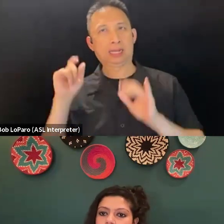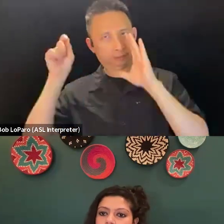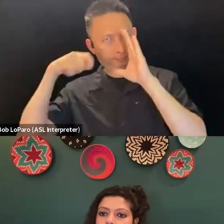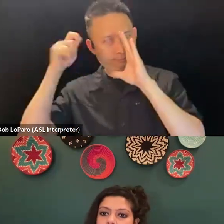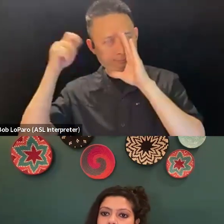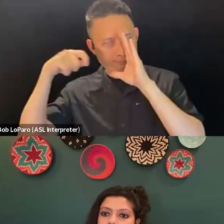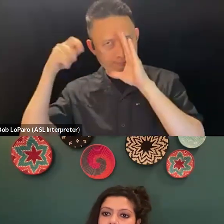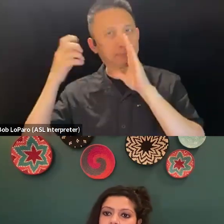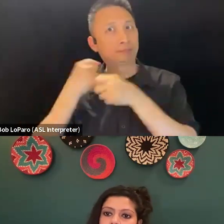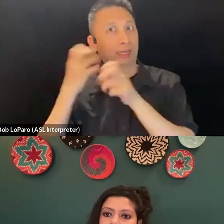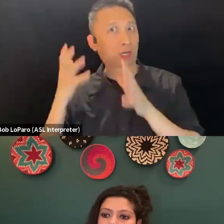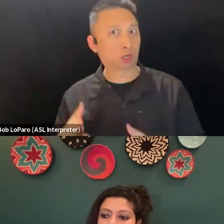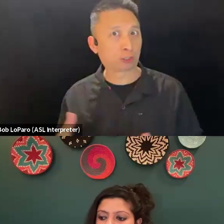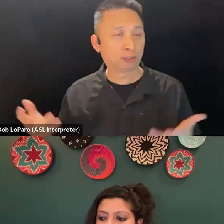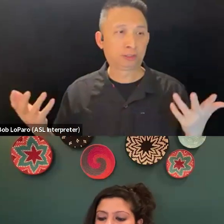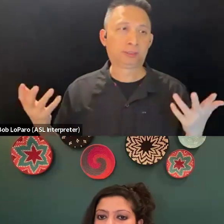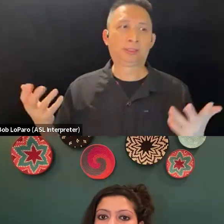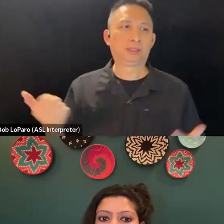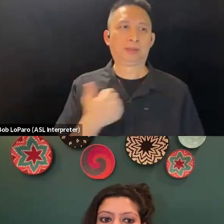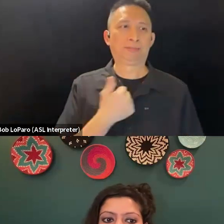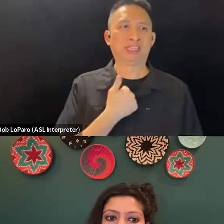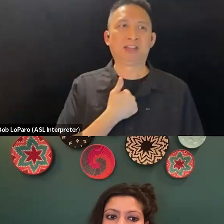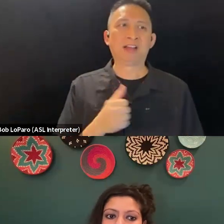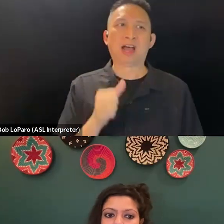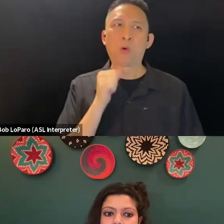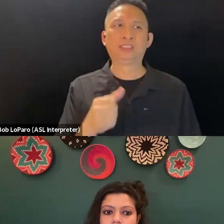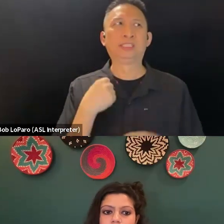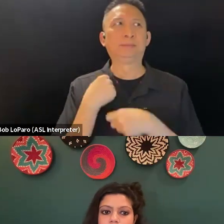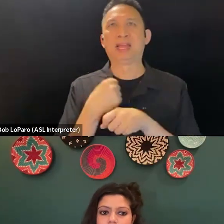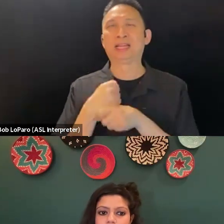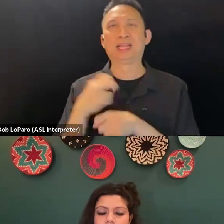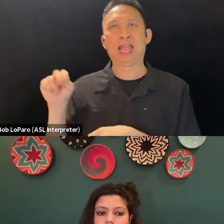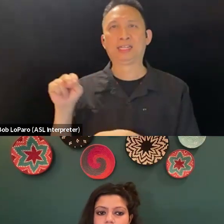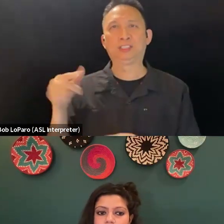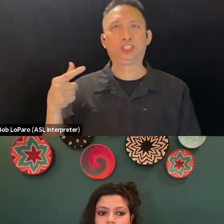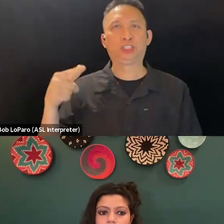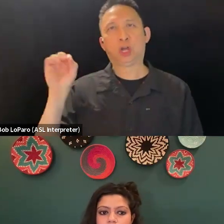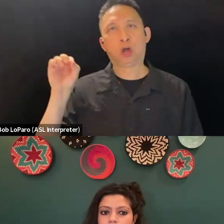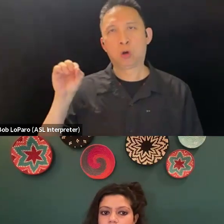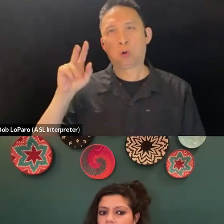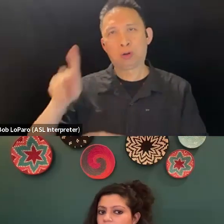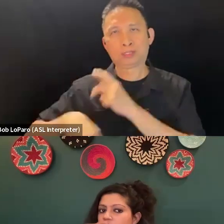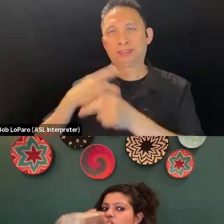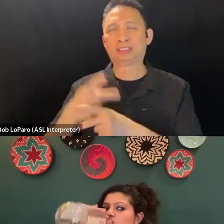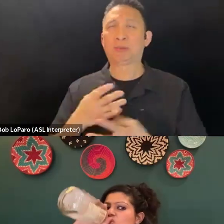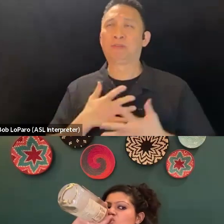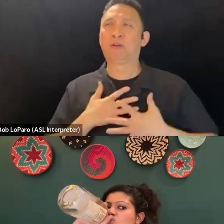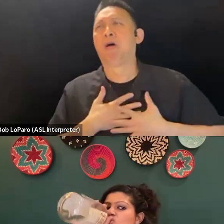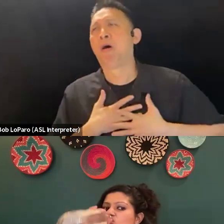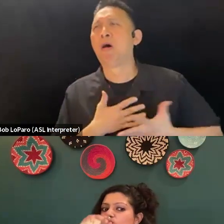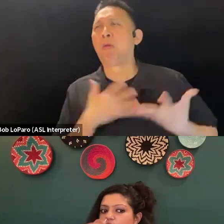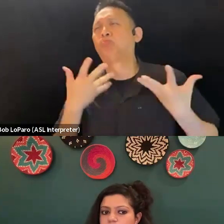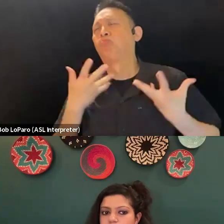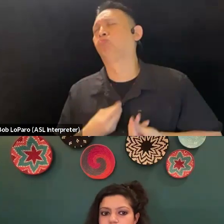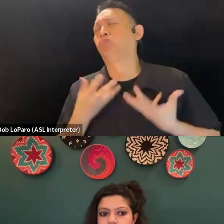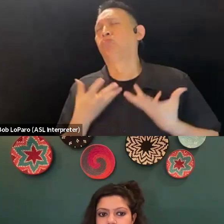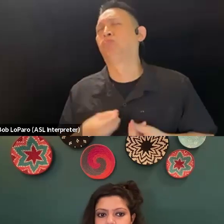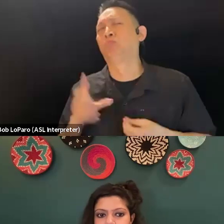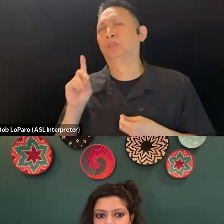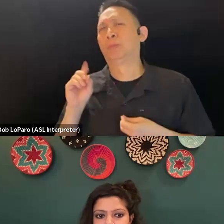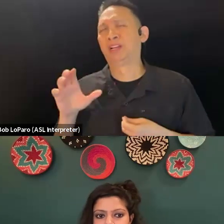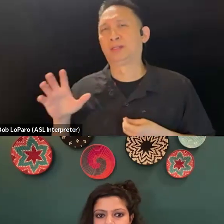it. Because as the cliche goes, the market and the industry does not know what it wants, and it keeps spewing certitudes, like myopic certitudes of what it thinks